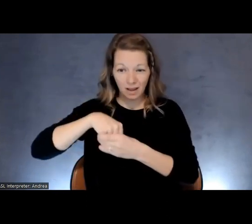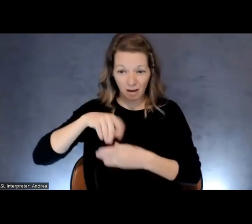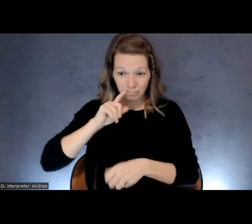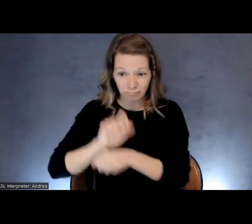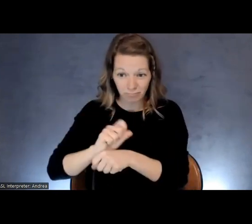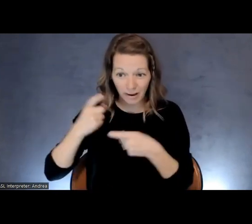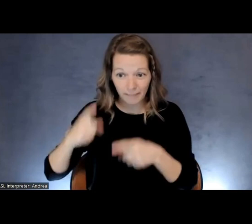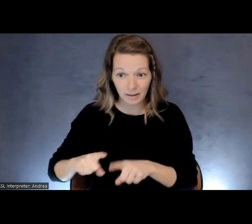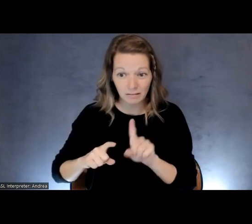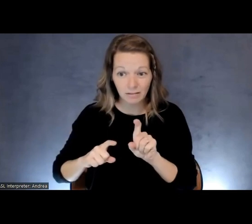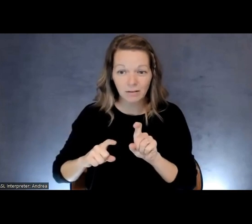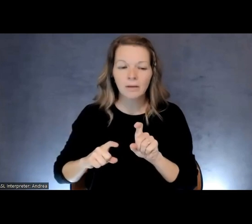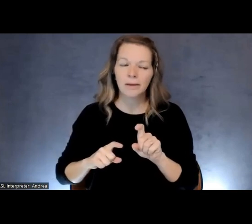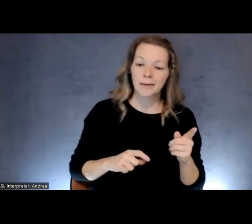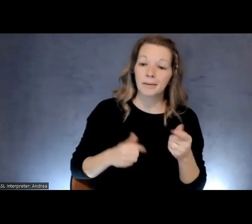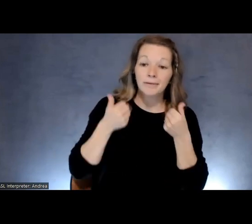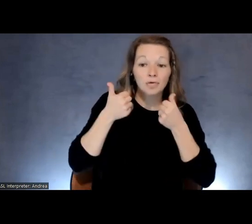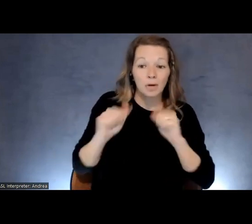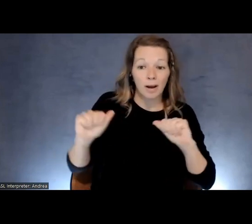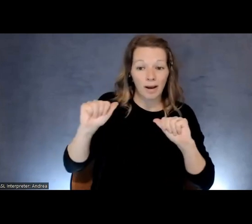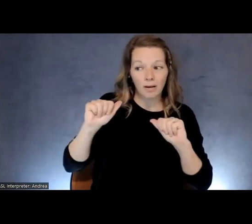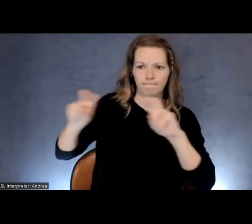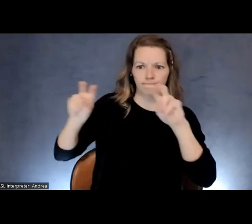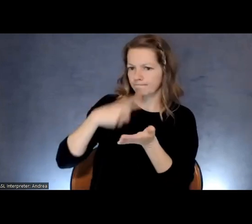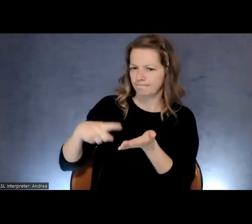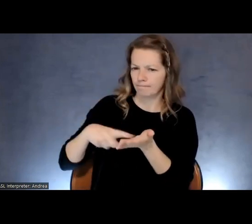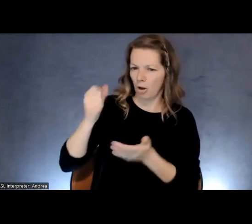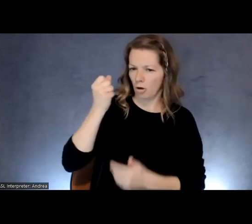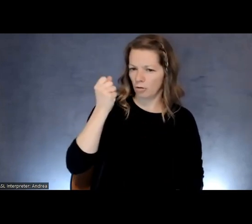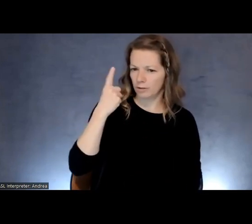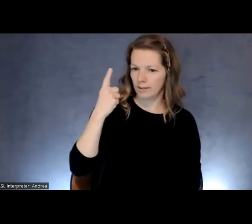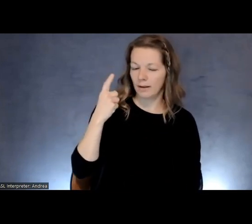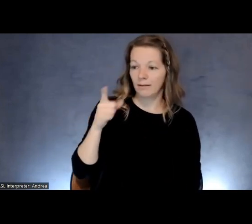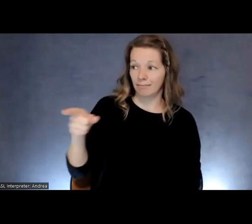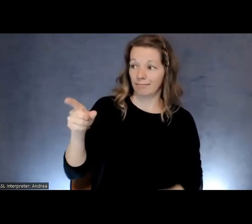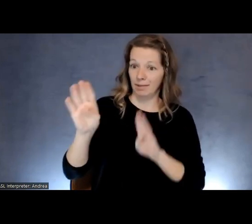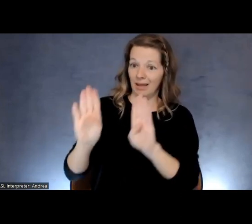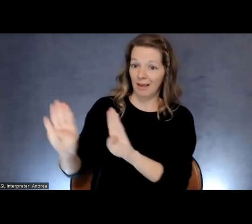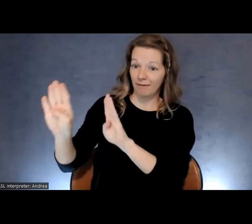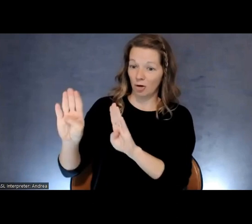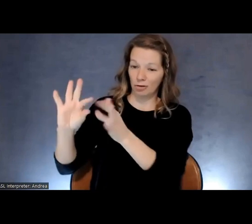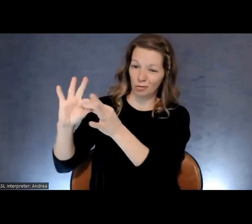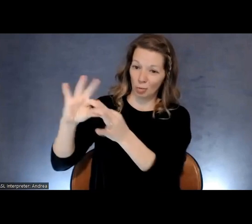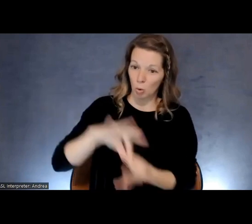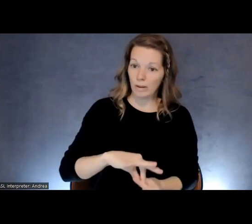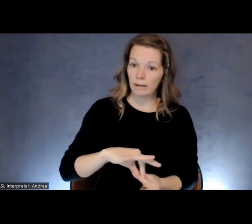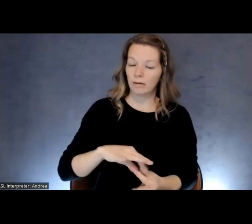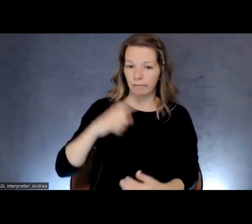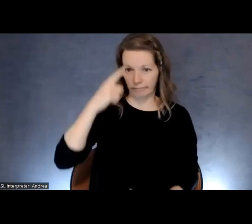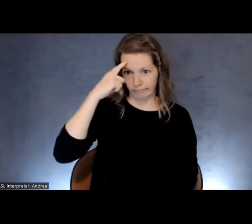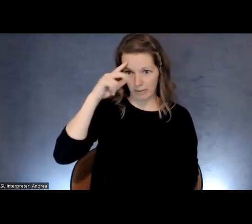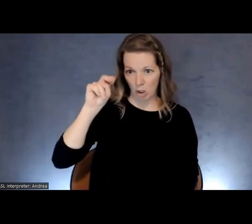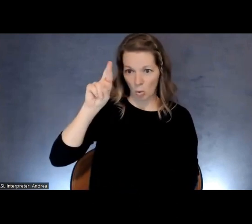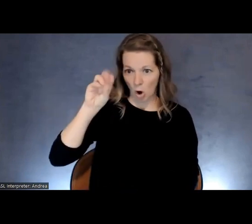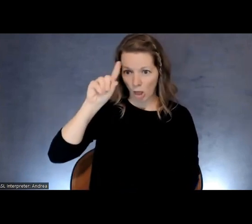that is another way that we have tried to understand this, is that we've said this behavior is rooted in our neurology. There may be a